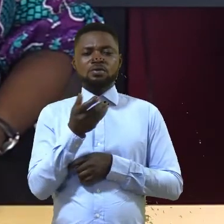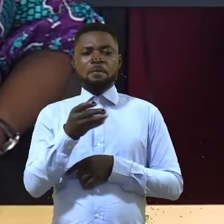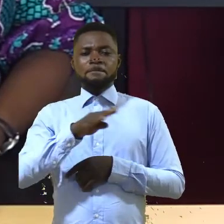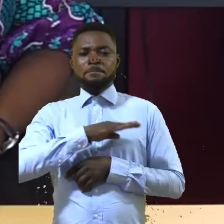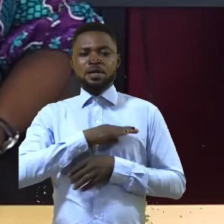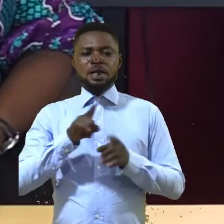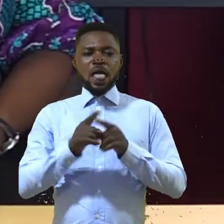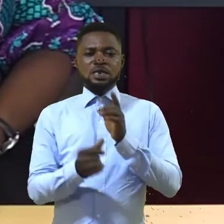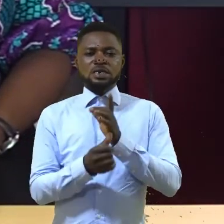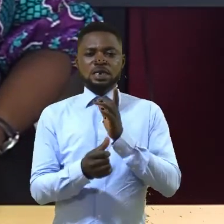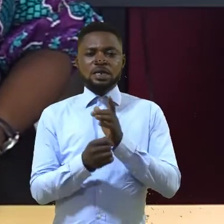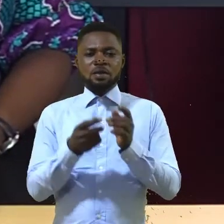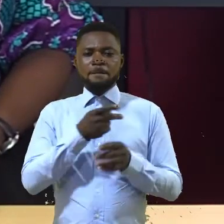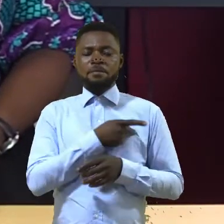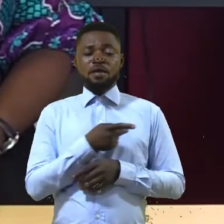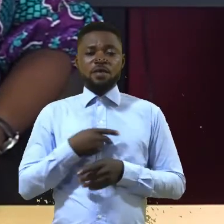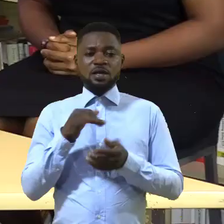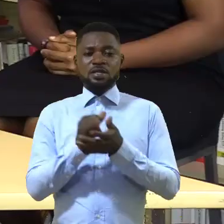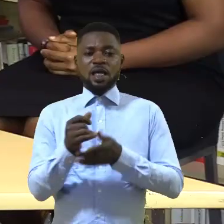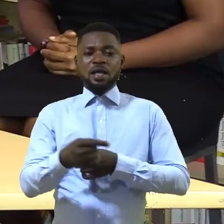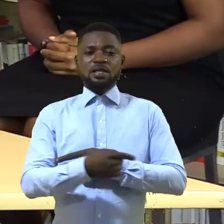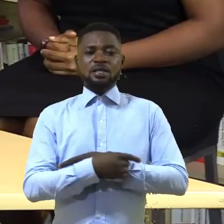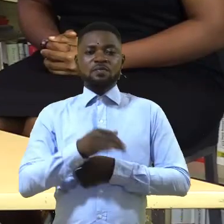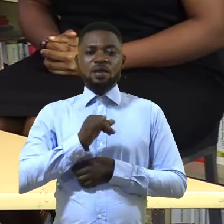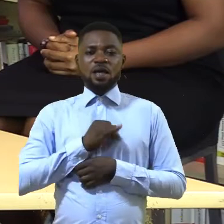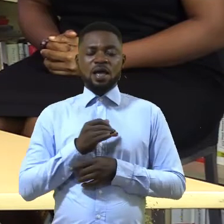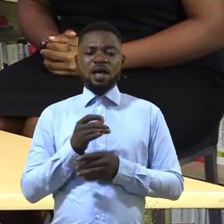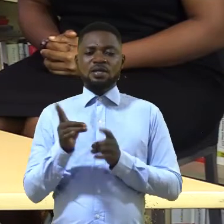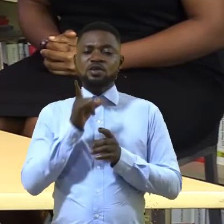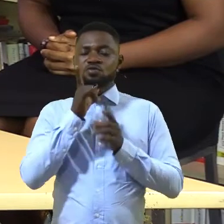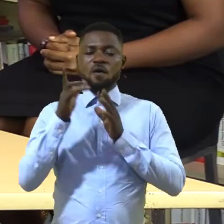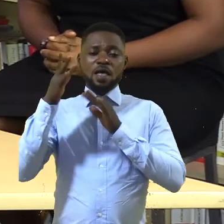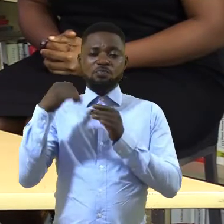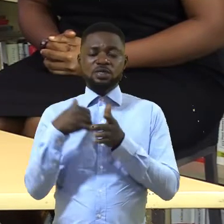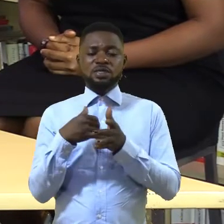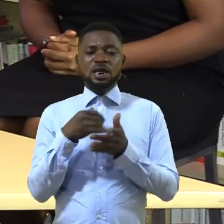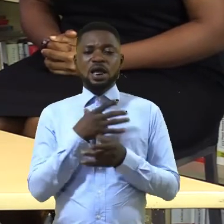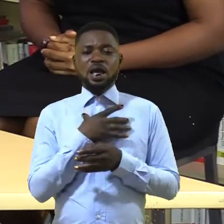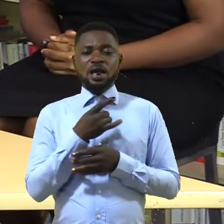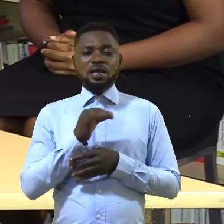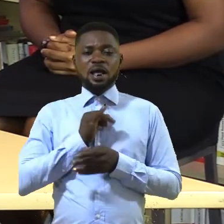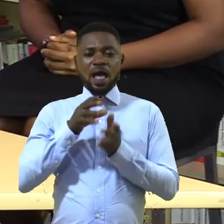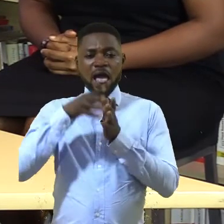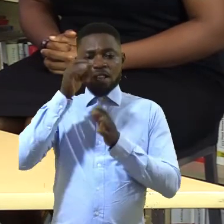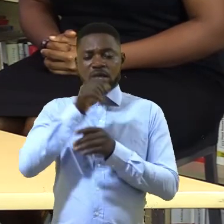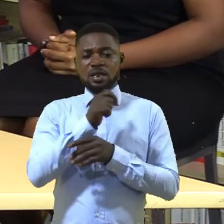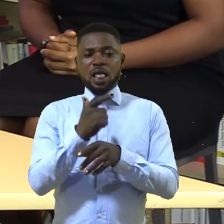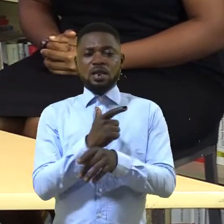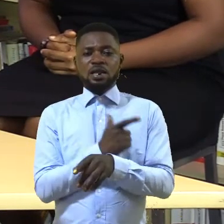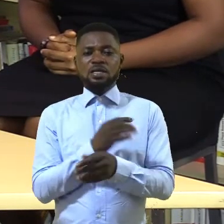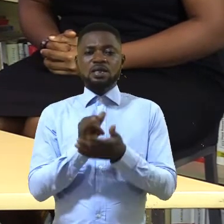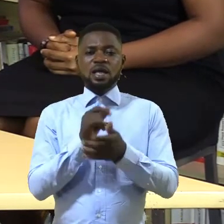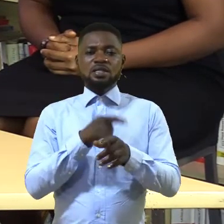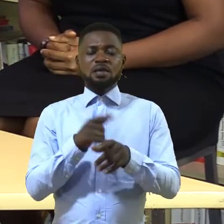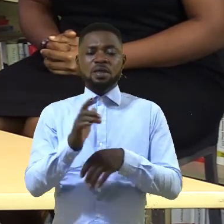prefect. That day, I didn't expect it. And I learned a lesson at that